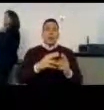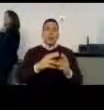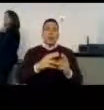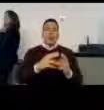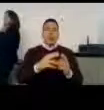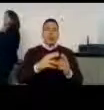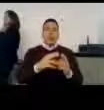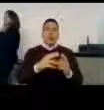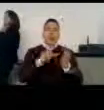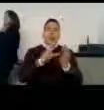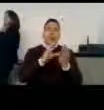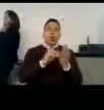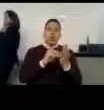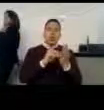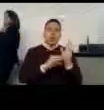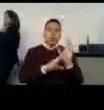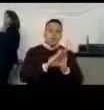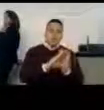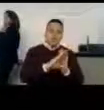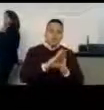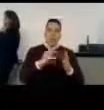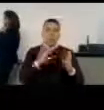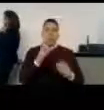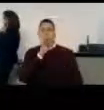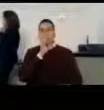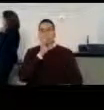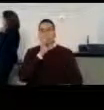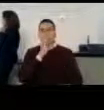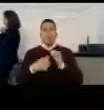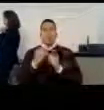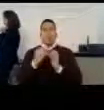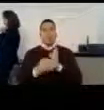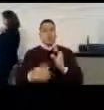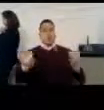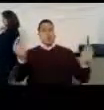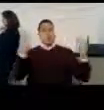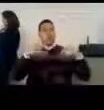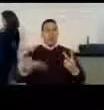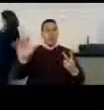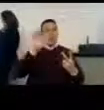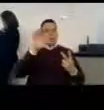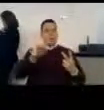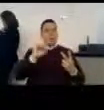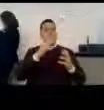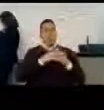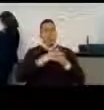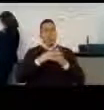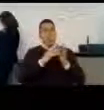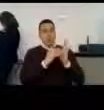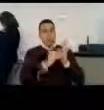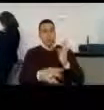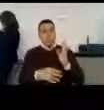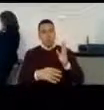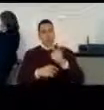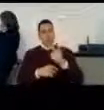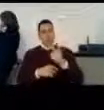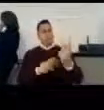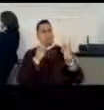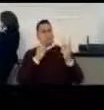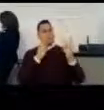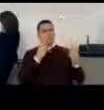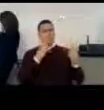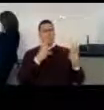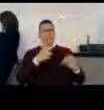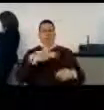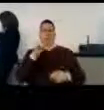so when we're talking about Latinx students, and when we are talking about those who are identified as Asian and Asian American students, that we see